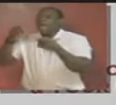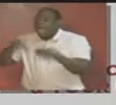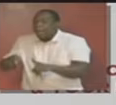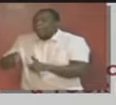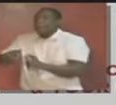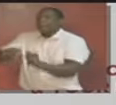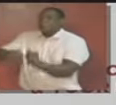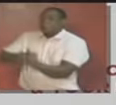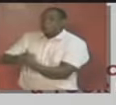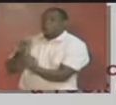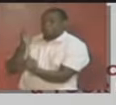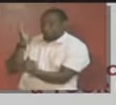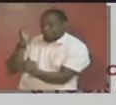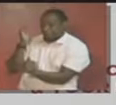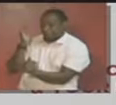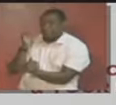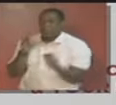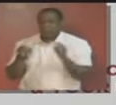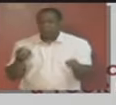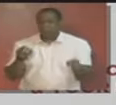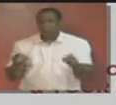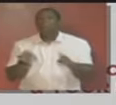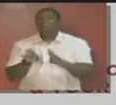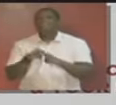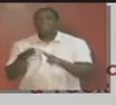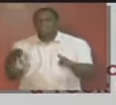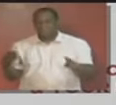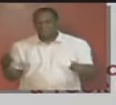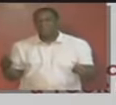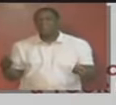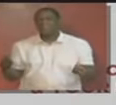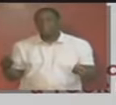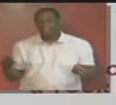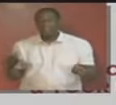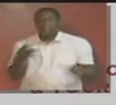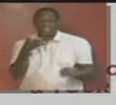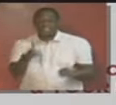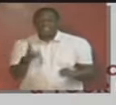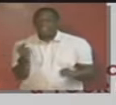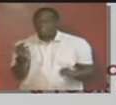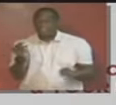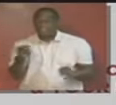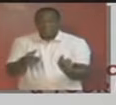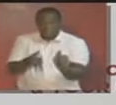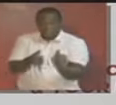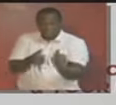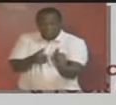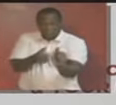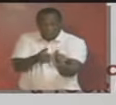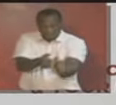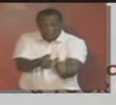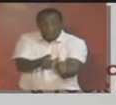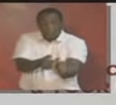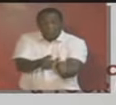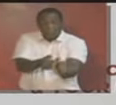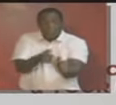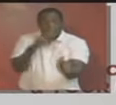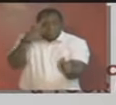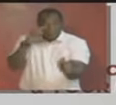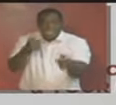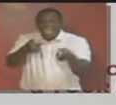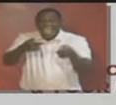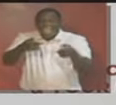this large group of people, 17 million people, being monitored closely for anything that may occur thereafter, then